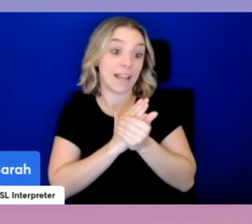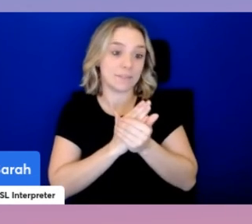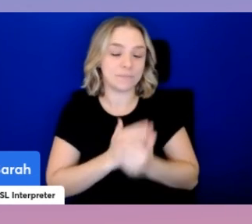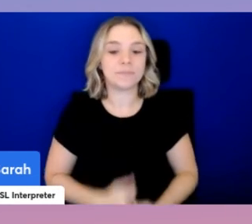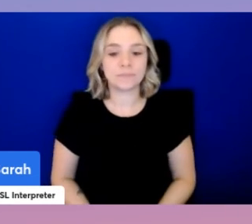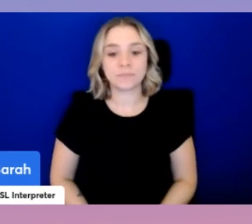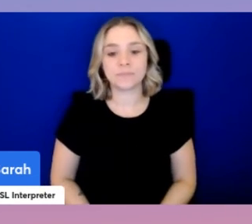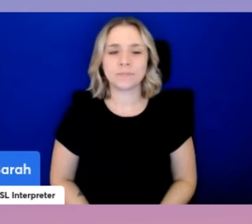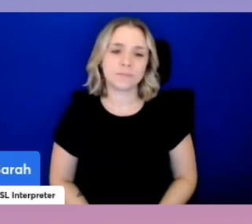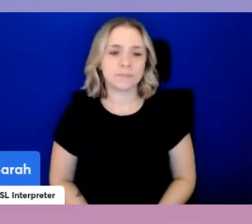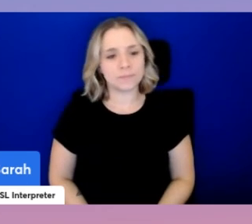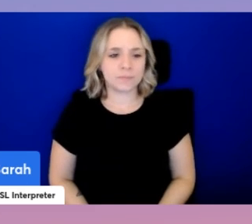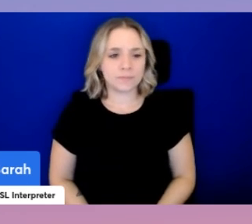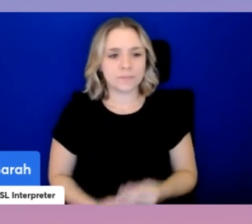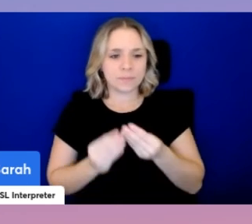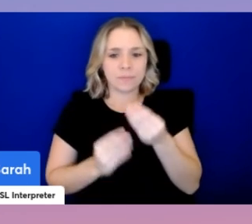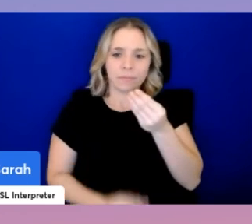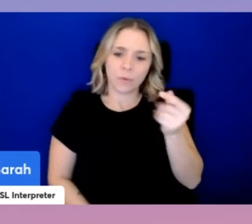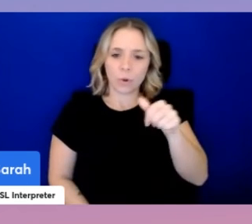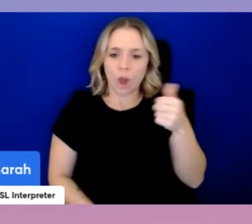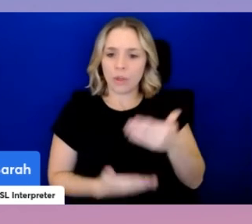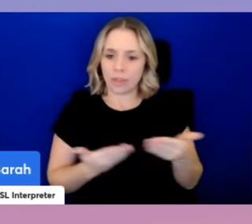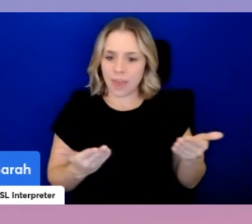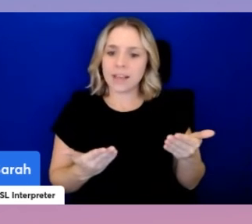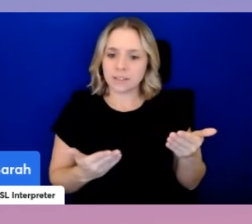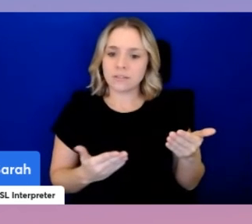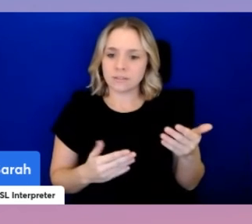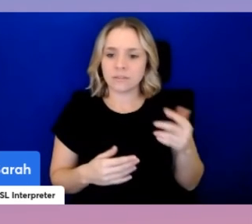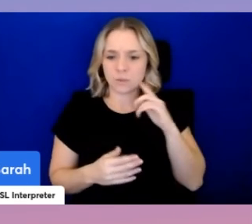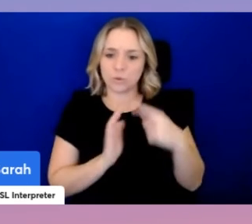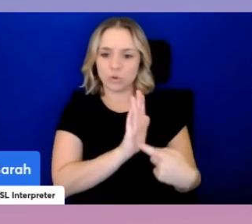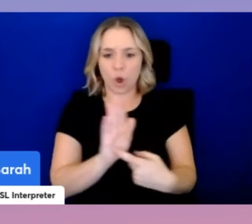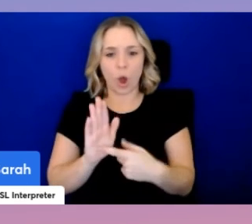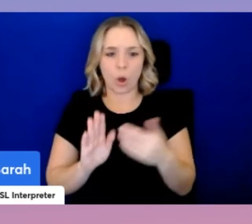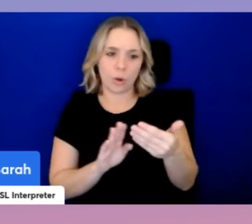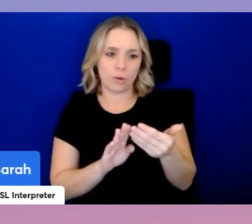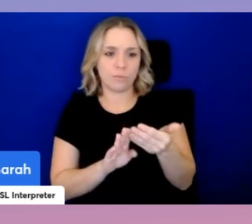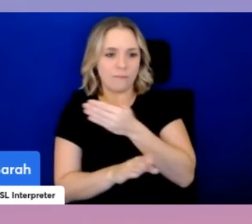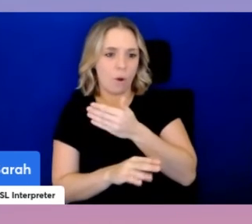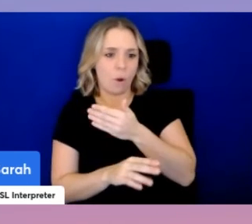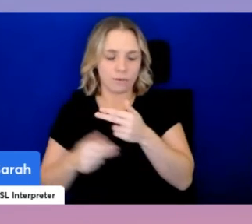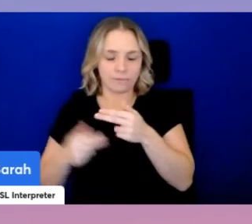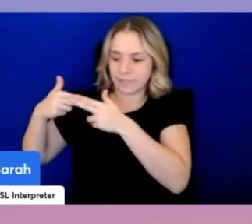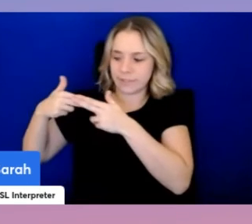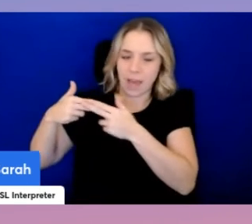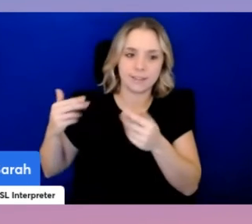A couple of other things I want to show before we go back to slides.